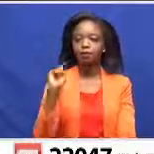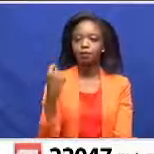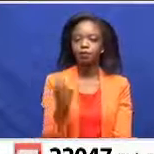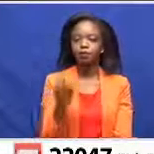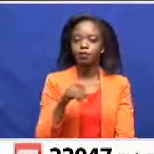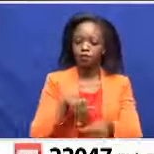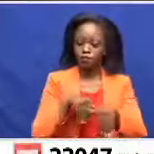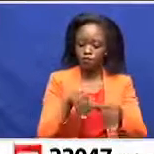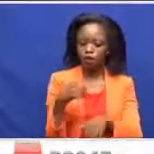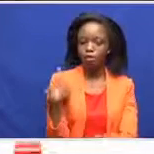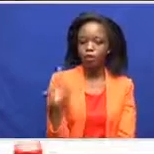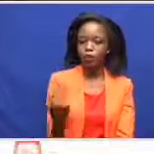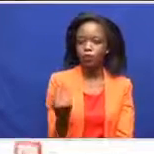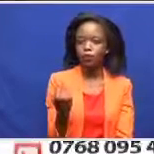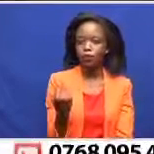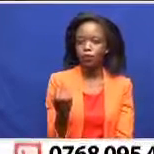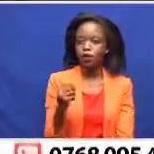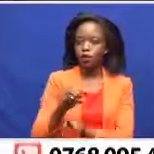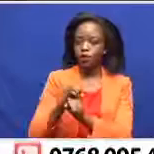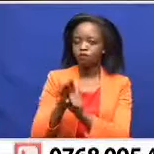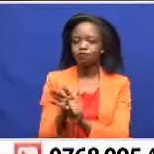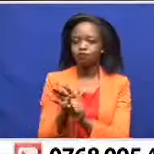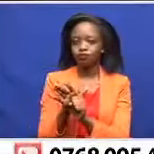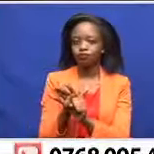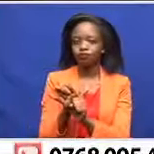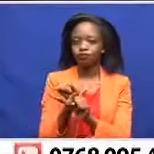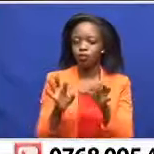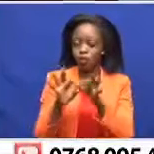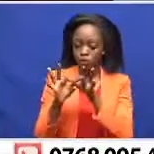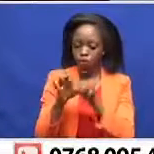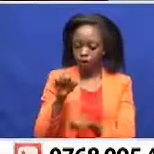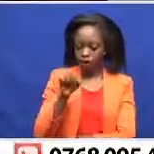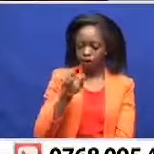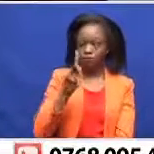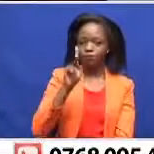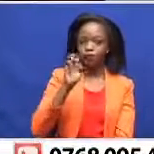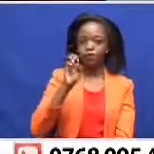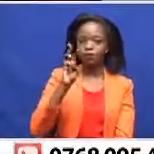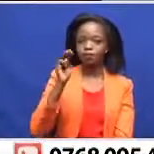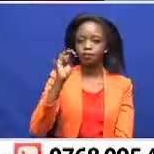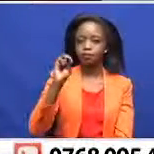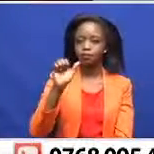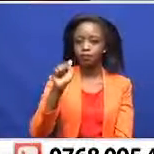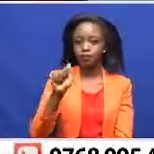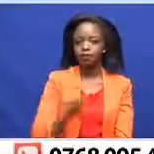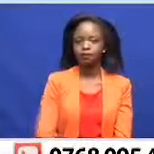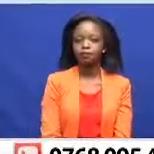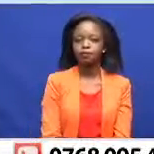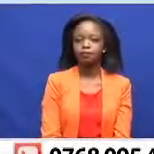the latest COVID-19 allegations linked to KEMSA. David Muthoka, TV 47.